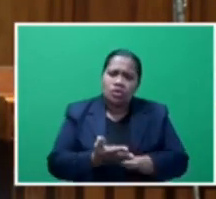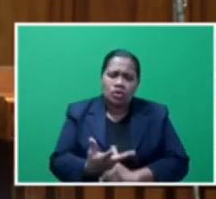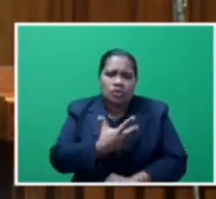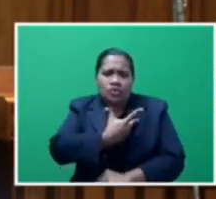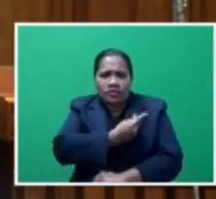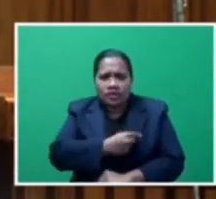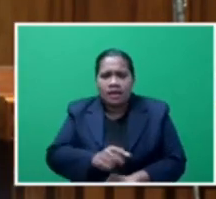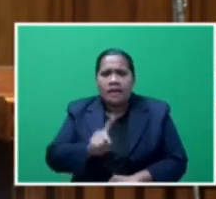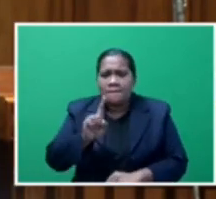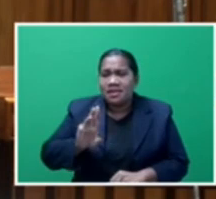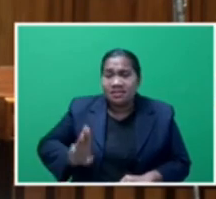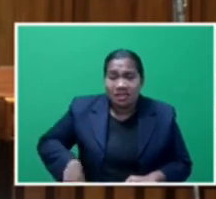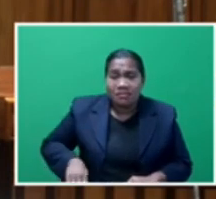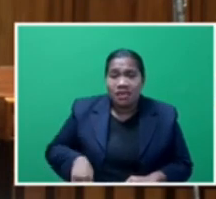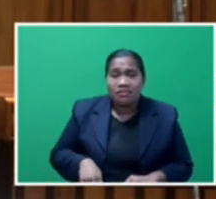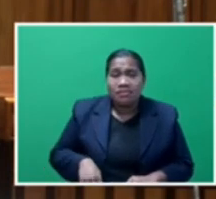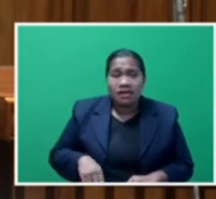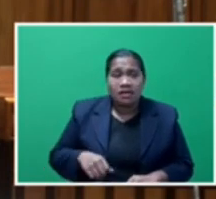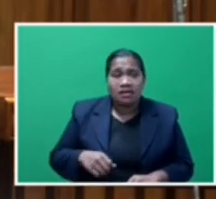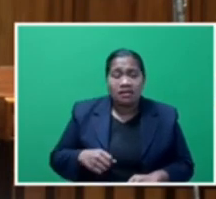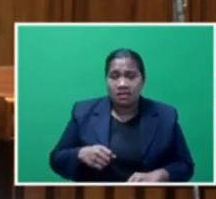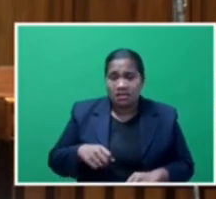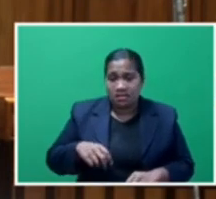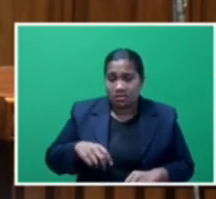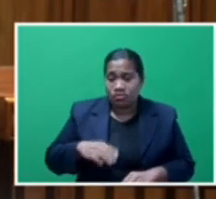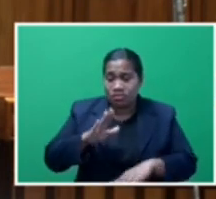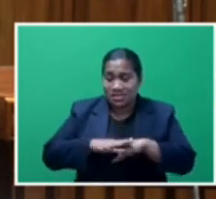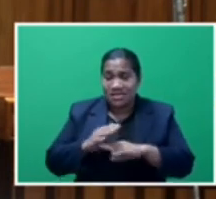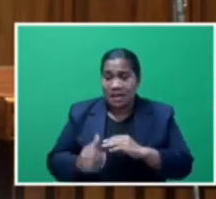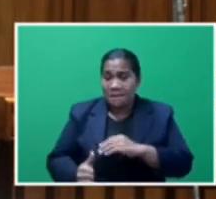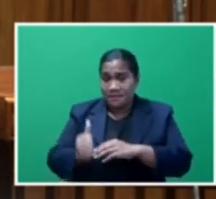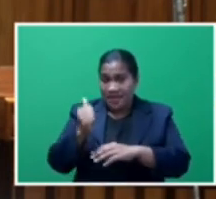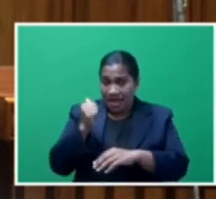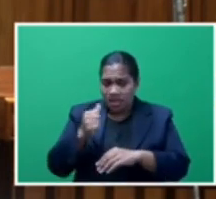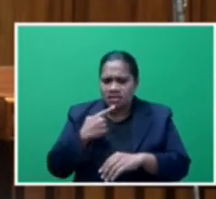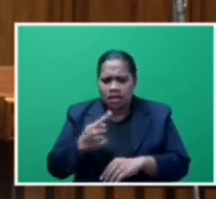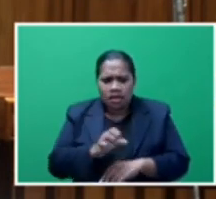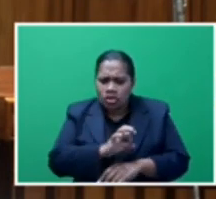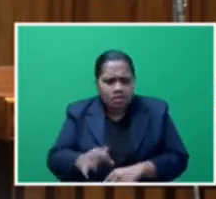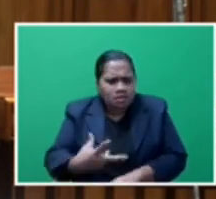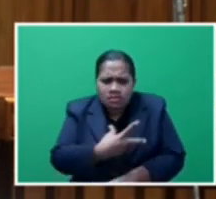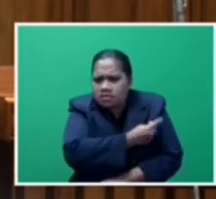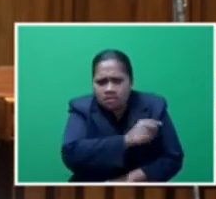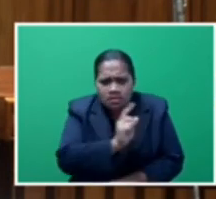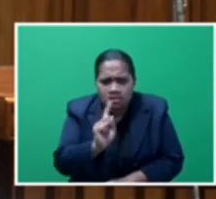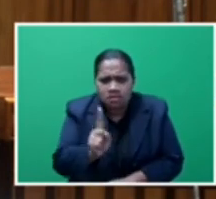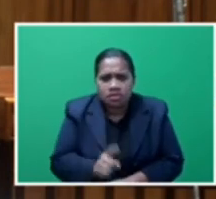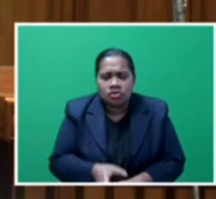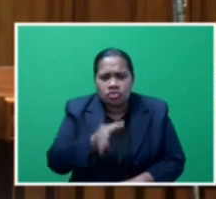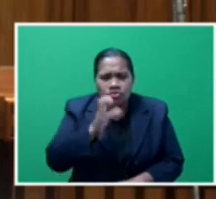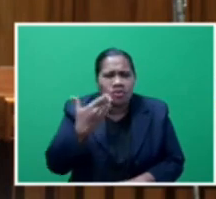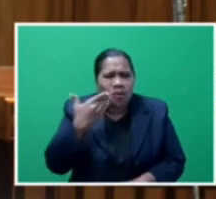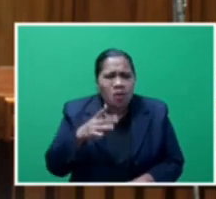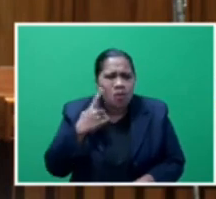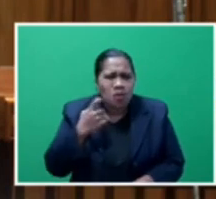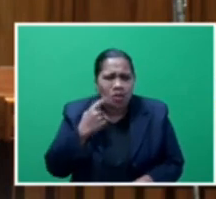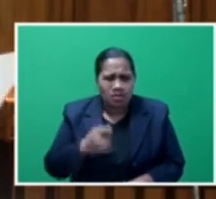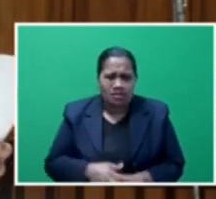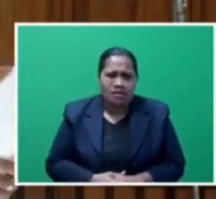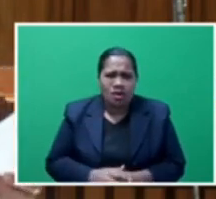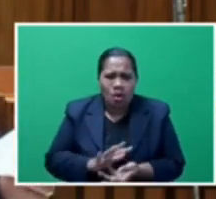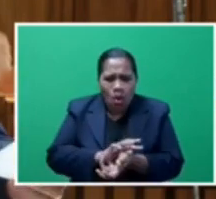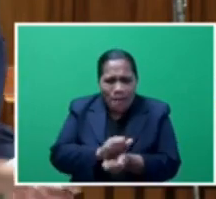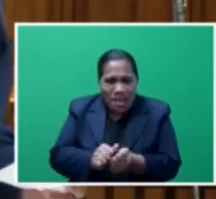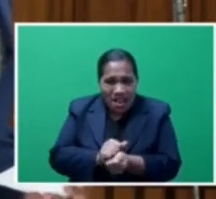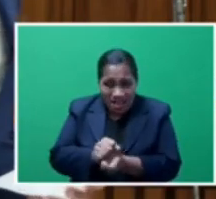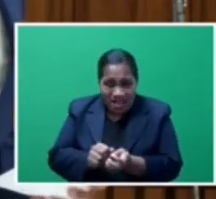1 row behind him is today saying, don't get the vaccine. He said before, don't get the vaccine, drink hot water or herbal medicine, saying